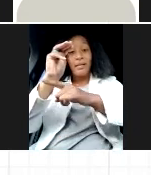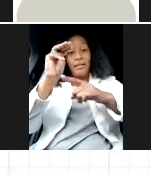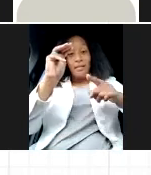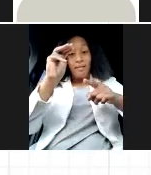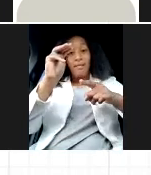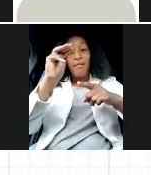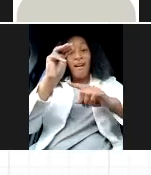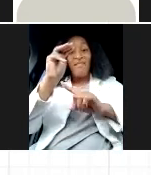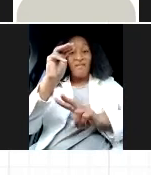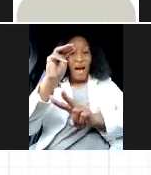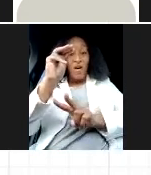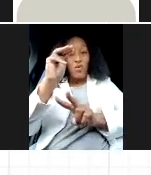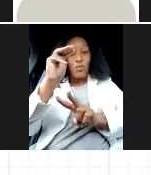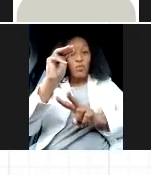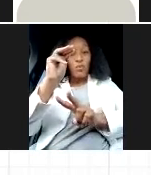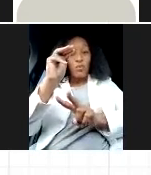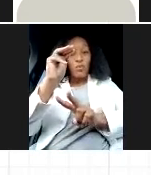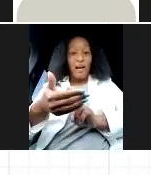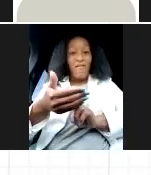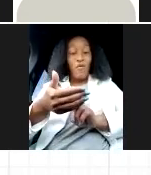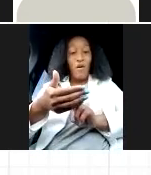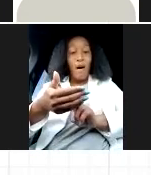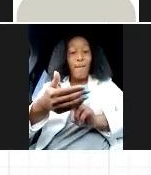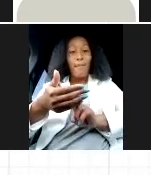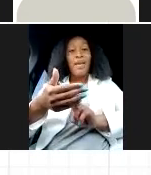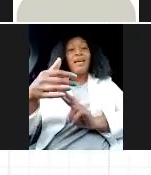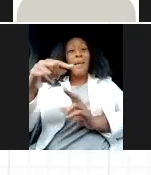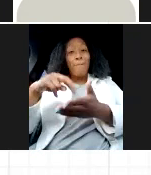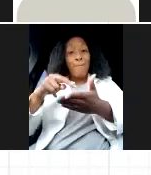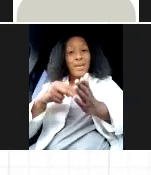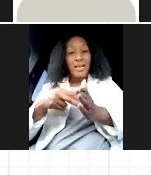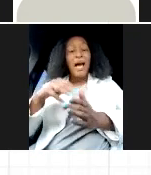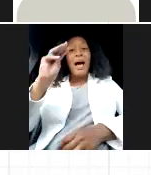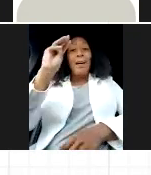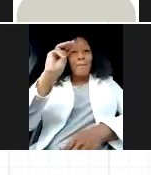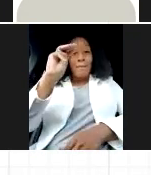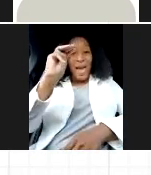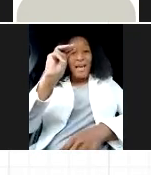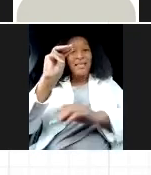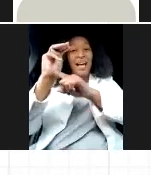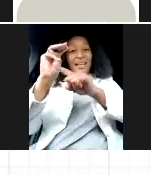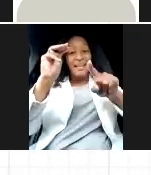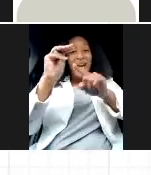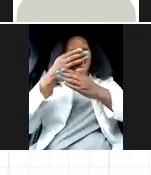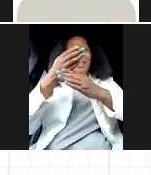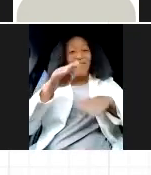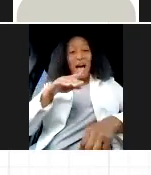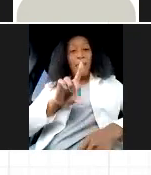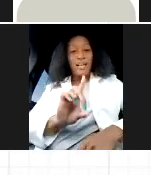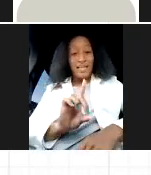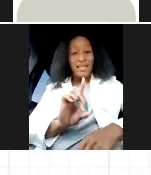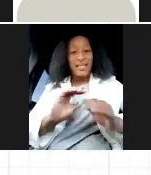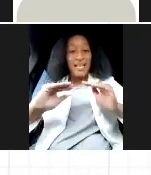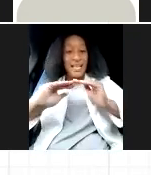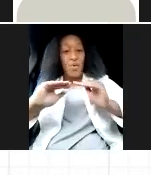it up, and that tells me that I need to multiply density times volume. So I don't ever have to worry about